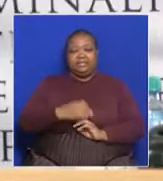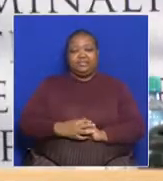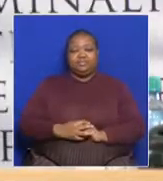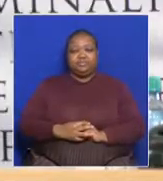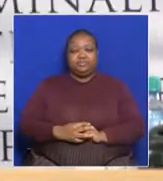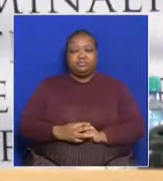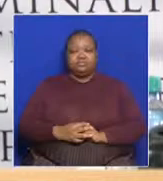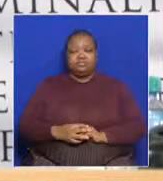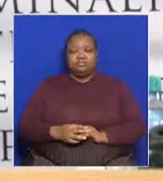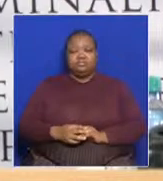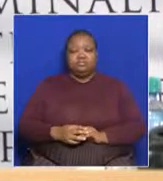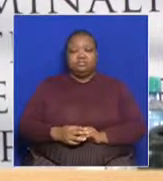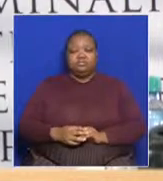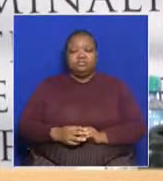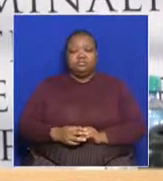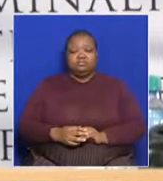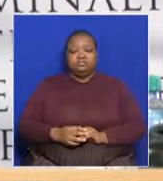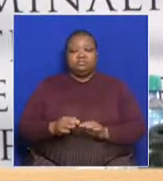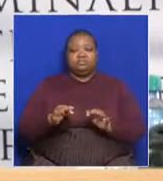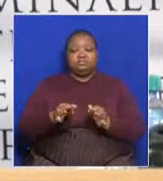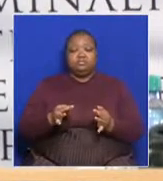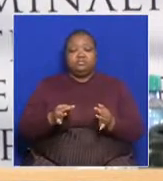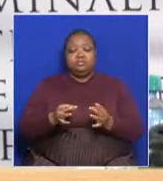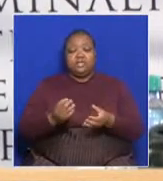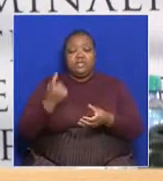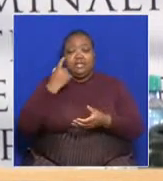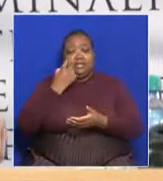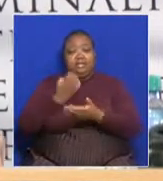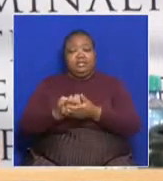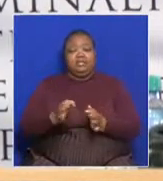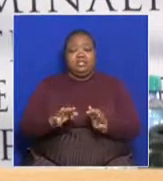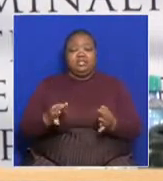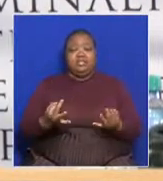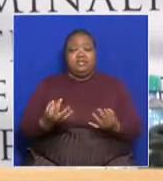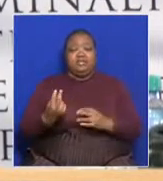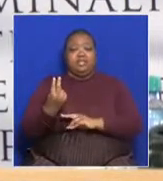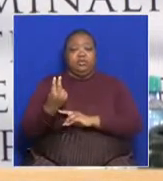Exhibit File 2, and I'm interested in,